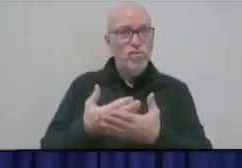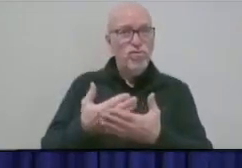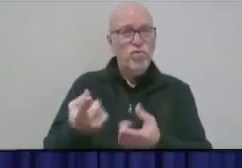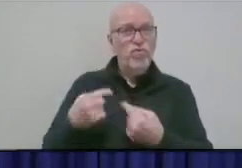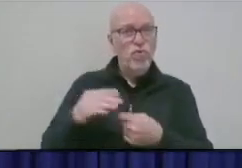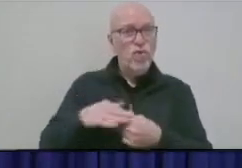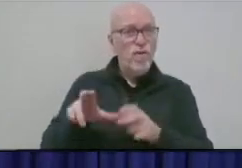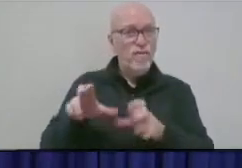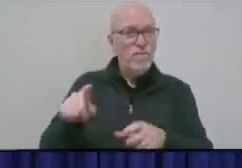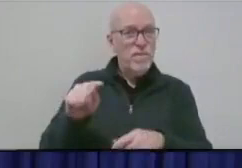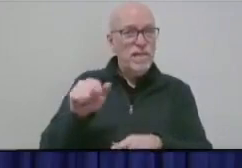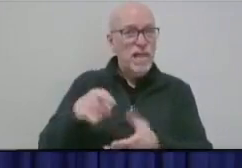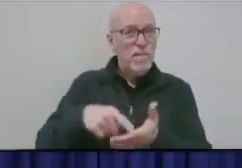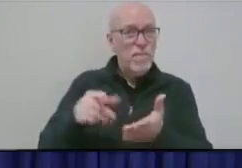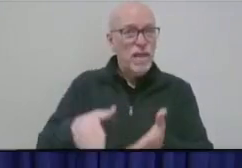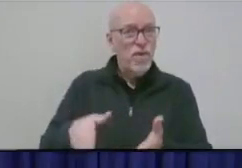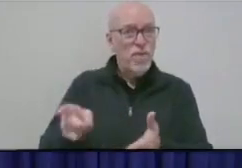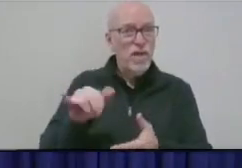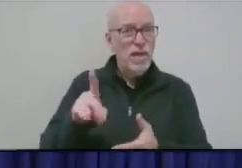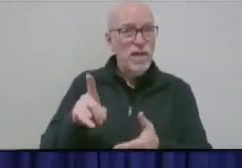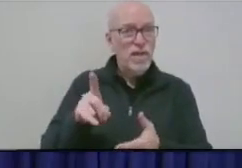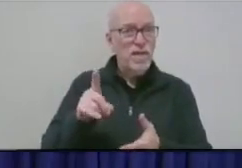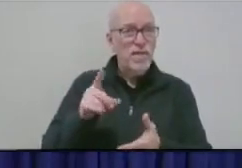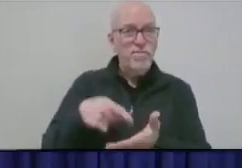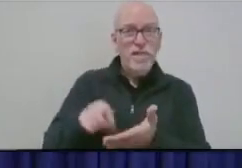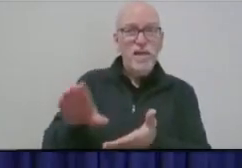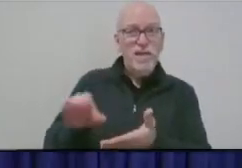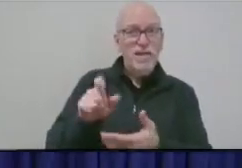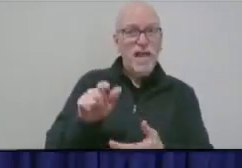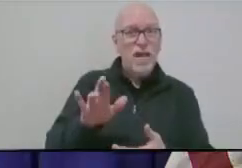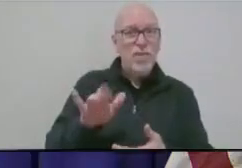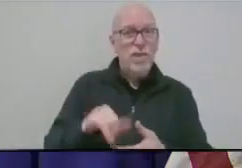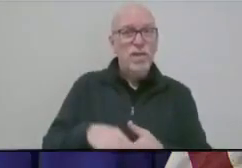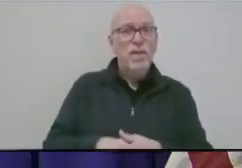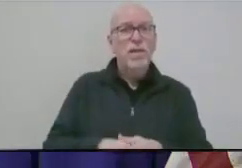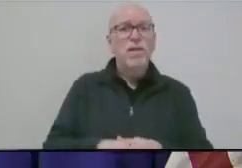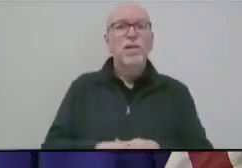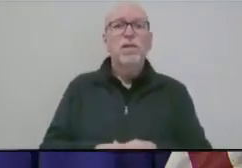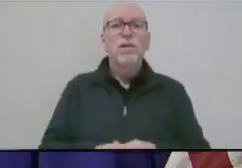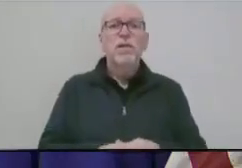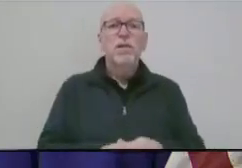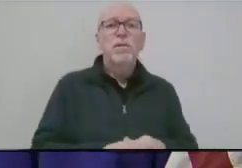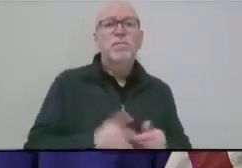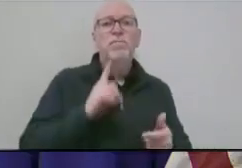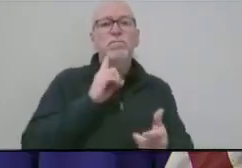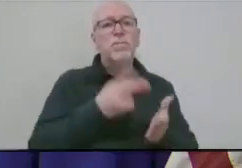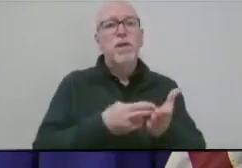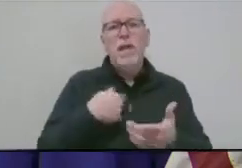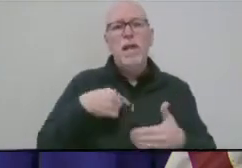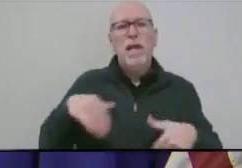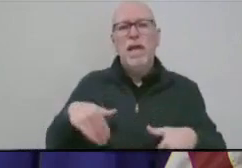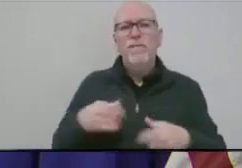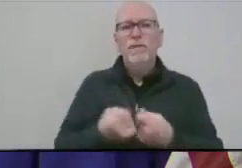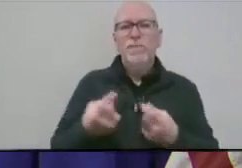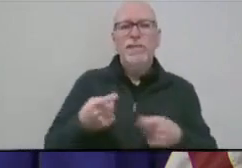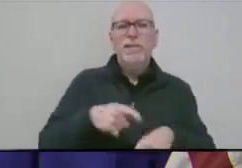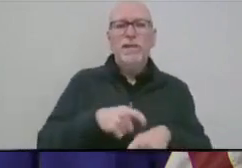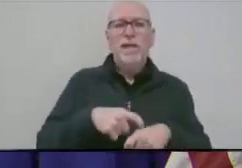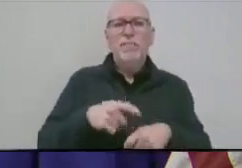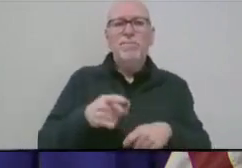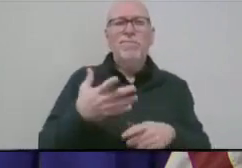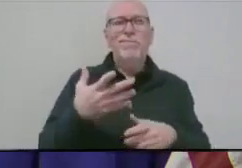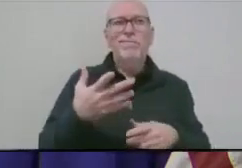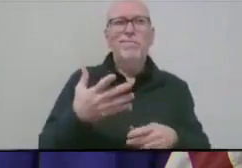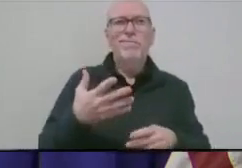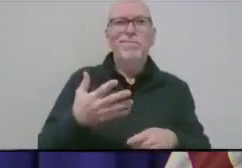that taxpayers in Indiana make on his salary each year? Adam, honestly, I haven't spent much time at all